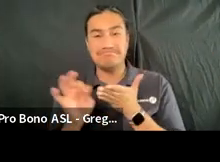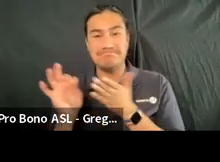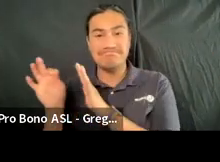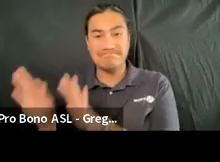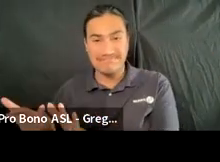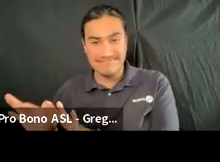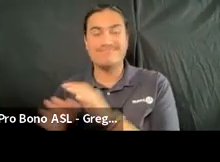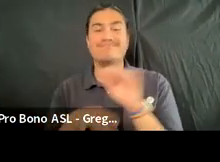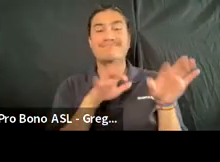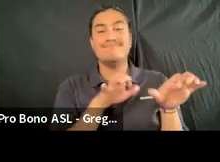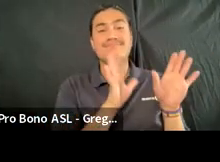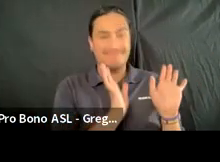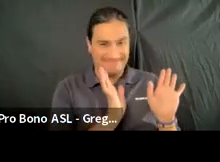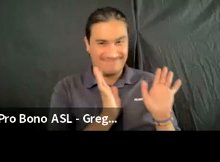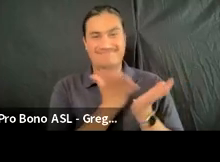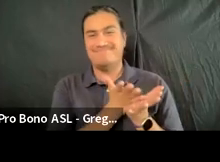keyboards if you're typing.